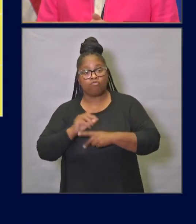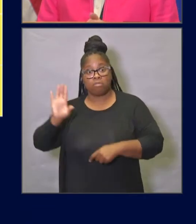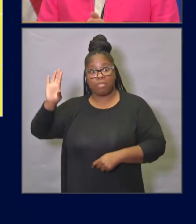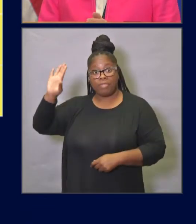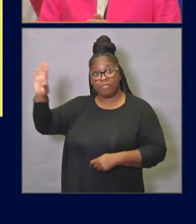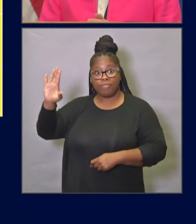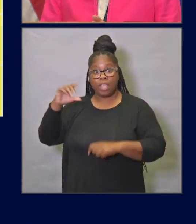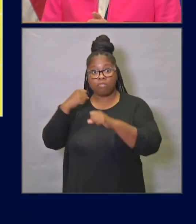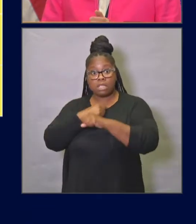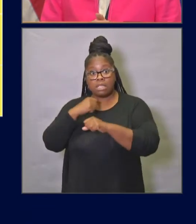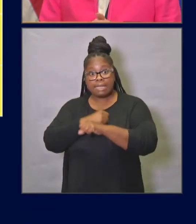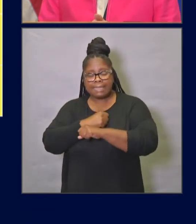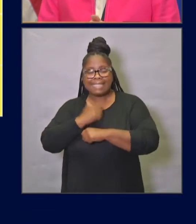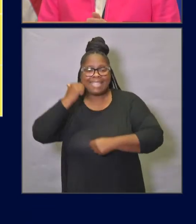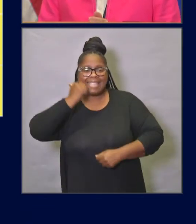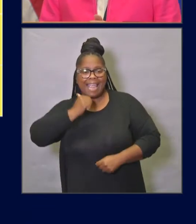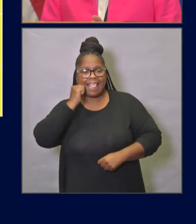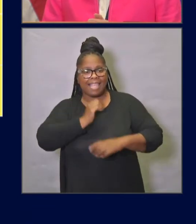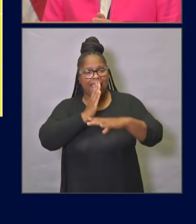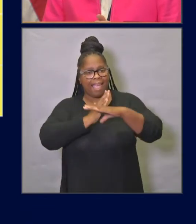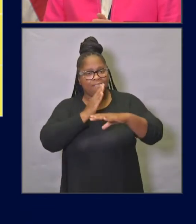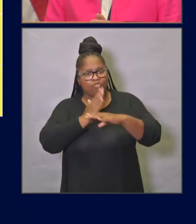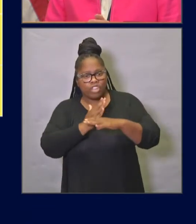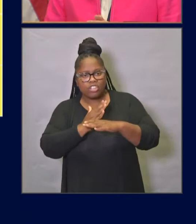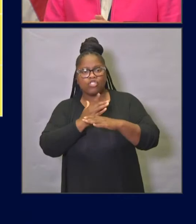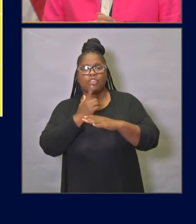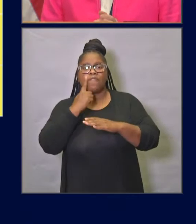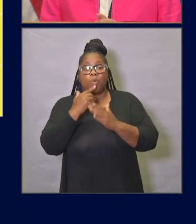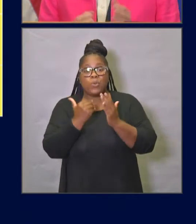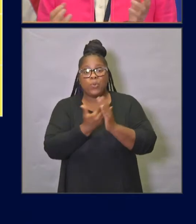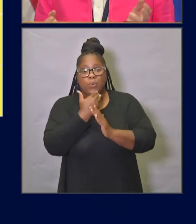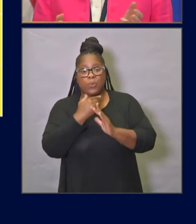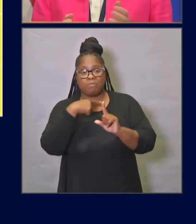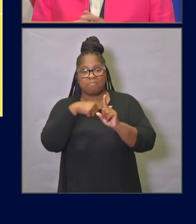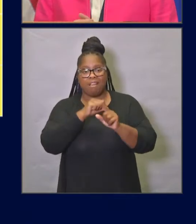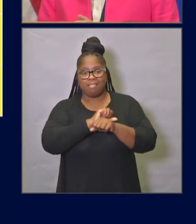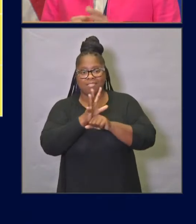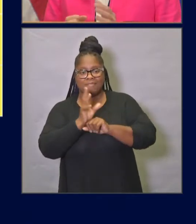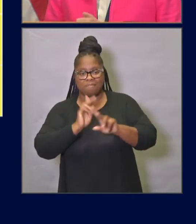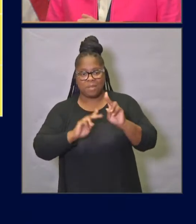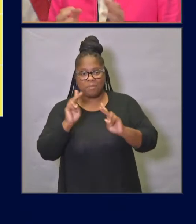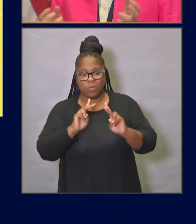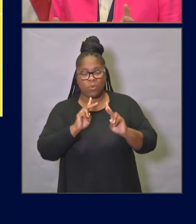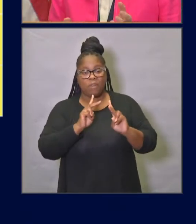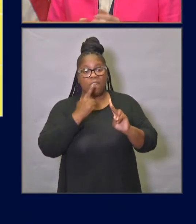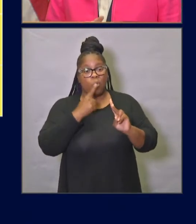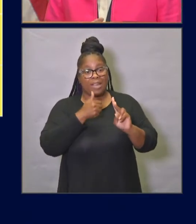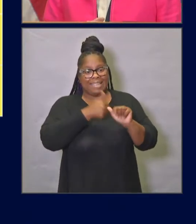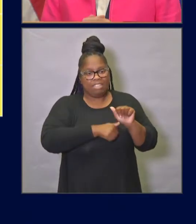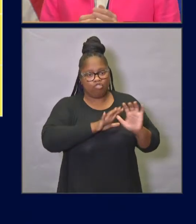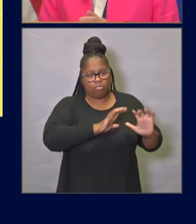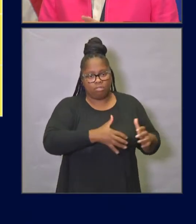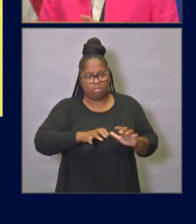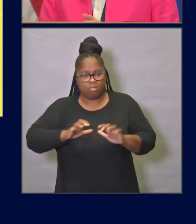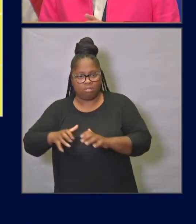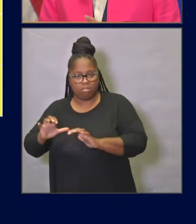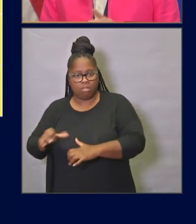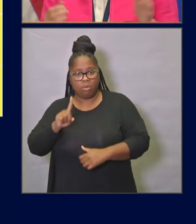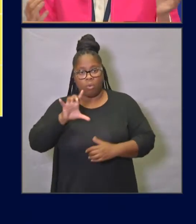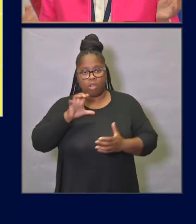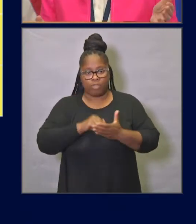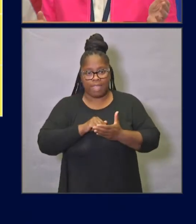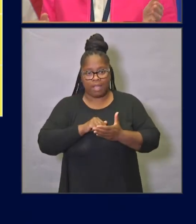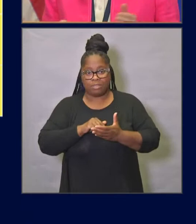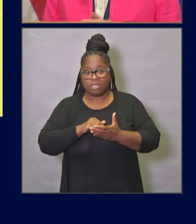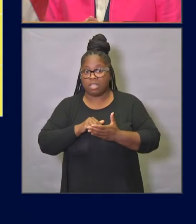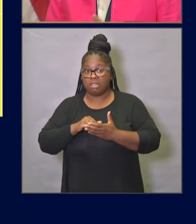daily average of new cases per 100,000 people. We've been using a measure that looks at the number of new cases